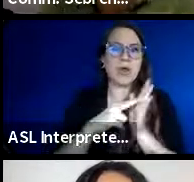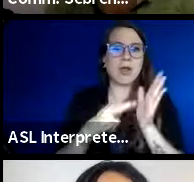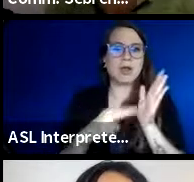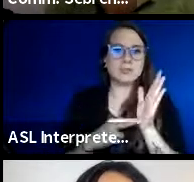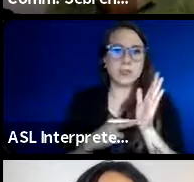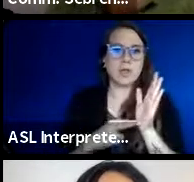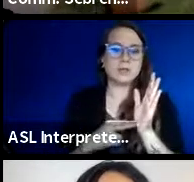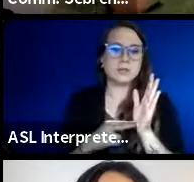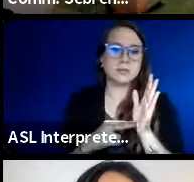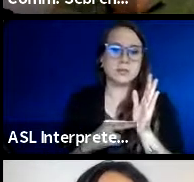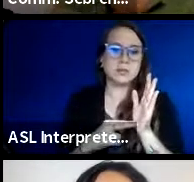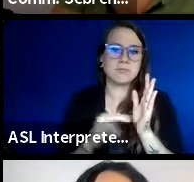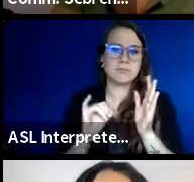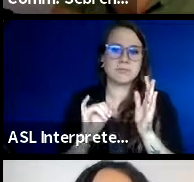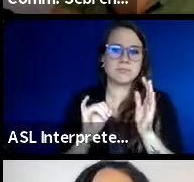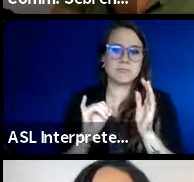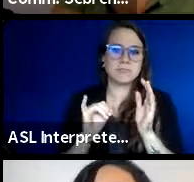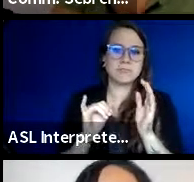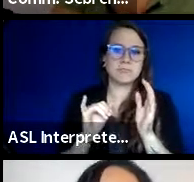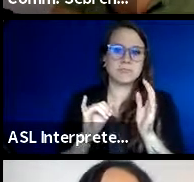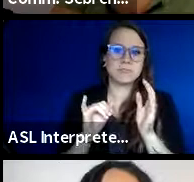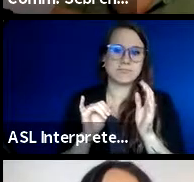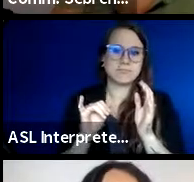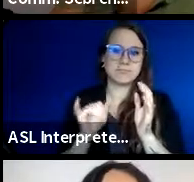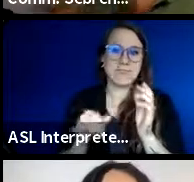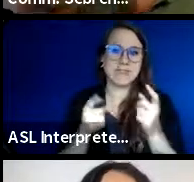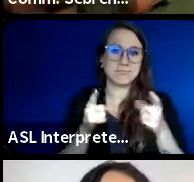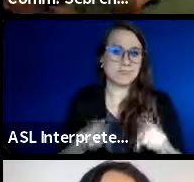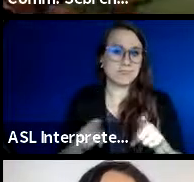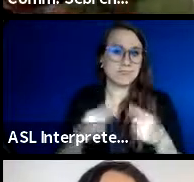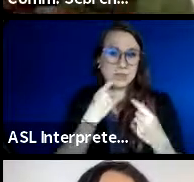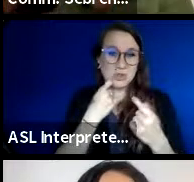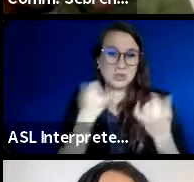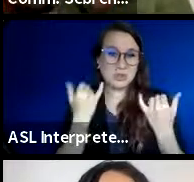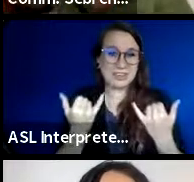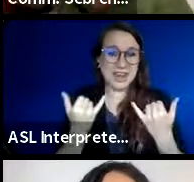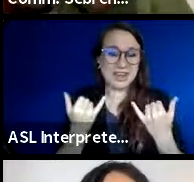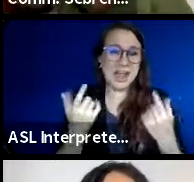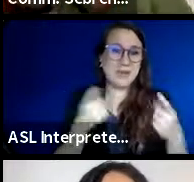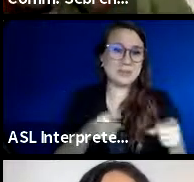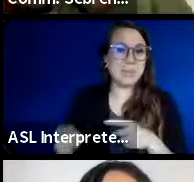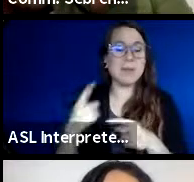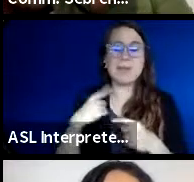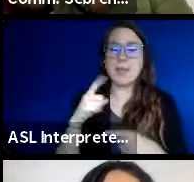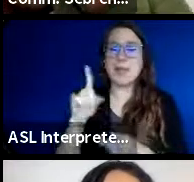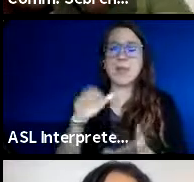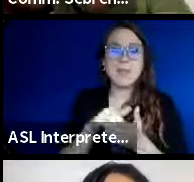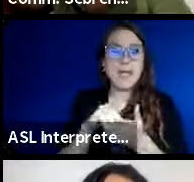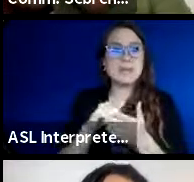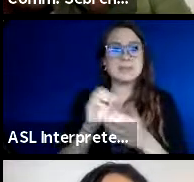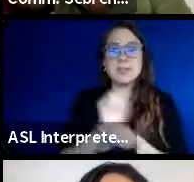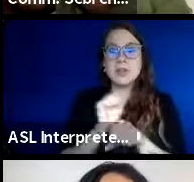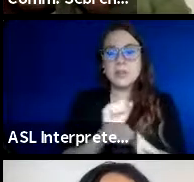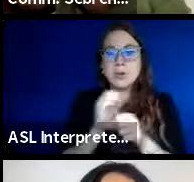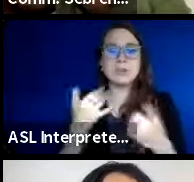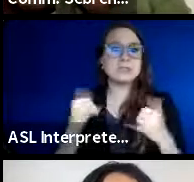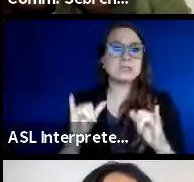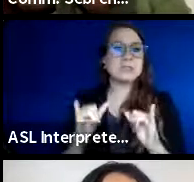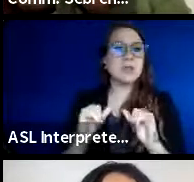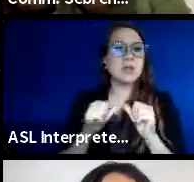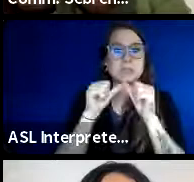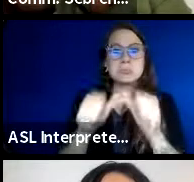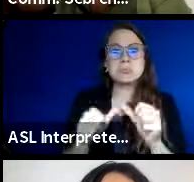contracts vetting that they're doing currently? As you know, there's thousands of workers that are still dealing with delays from UI throughout the